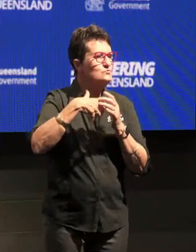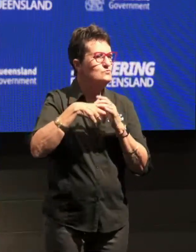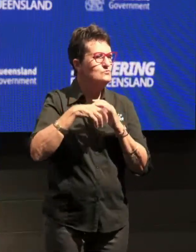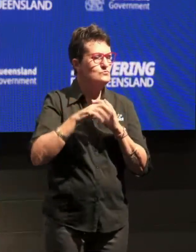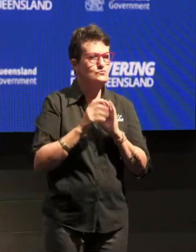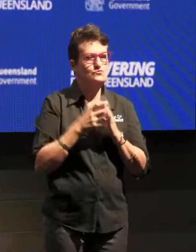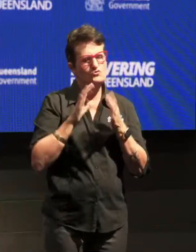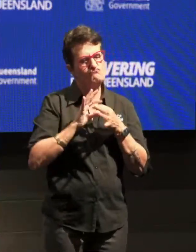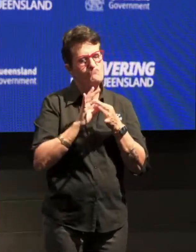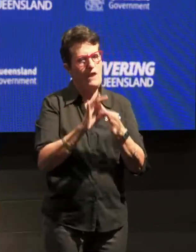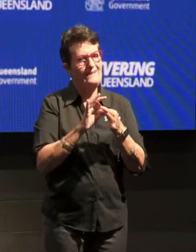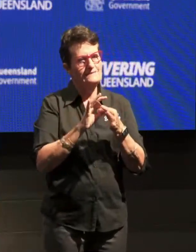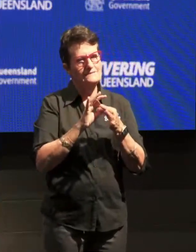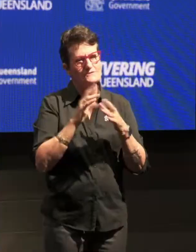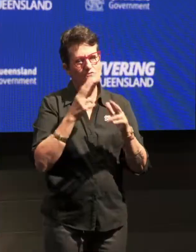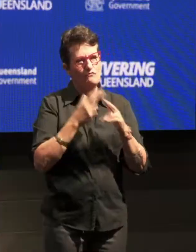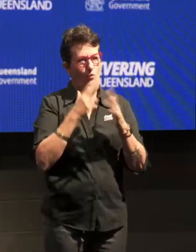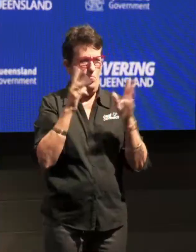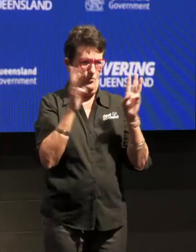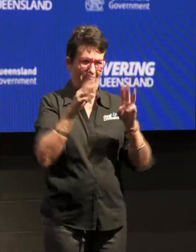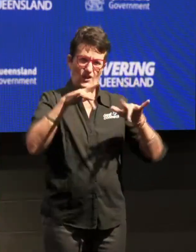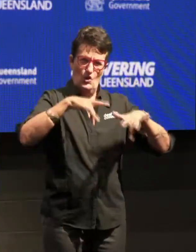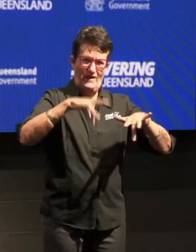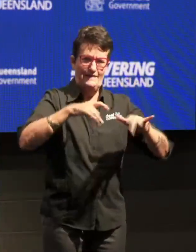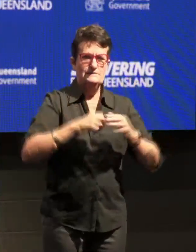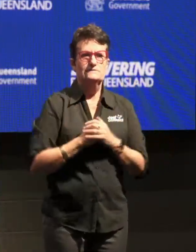nature that are related to this weather event.